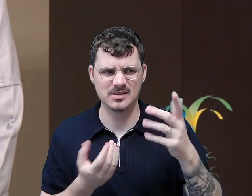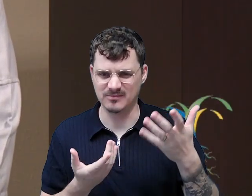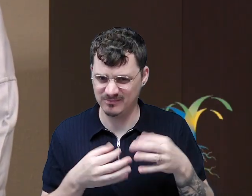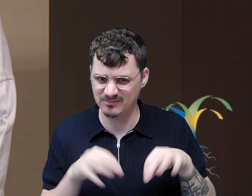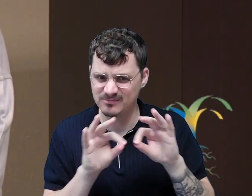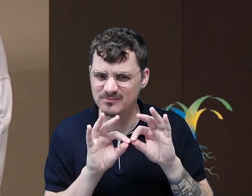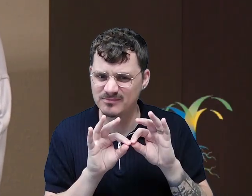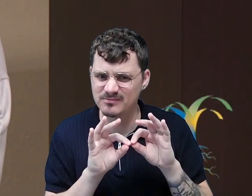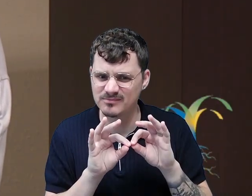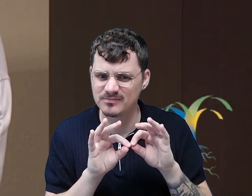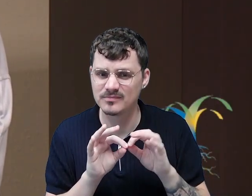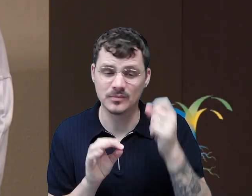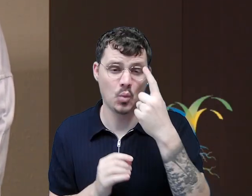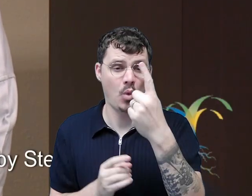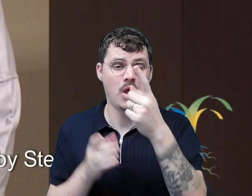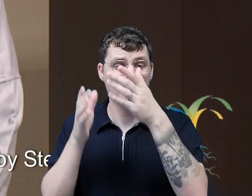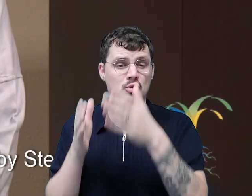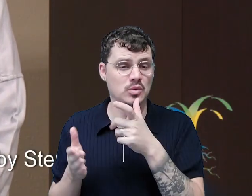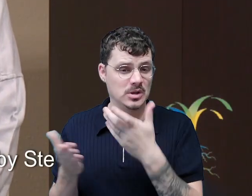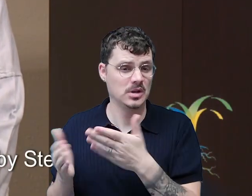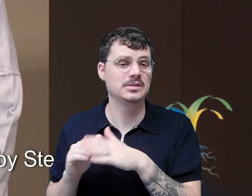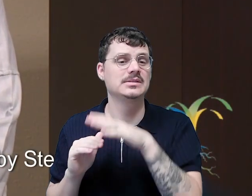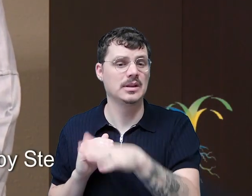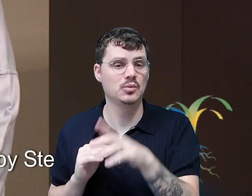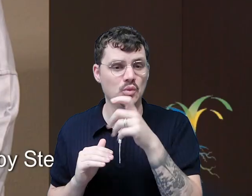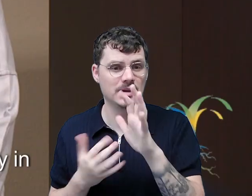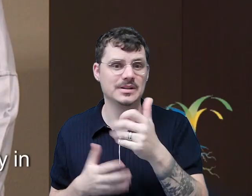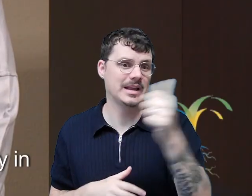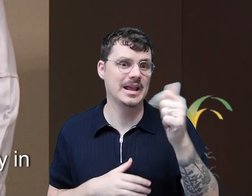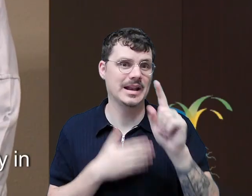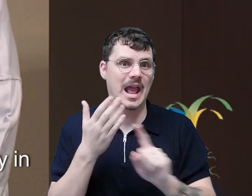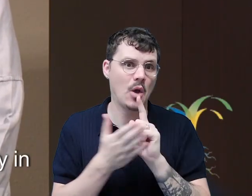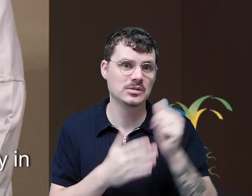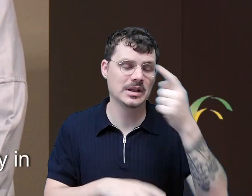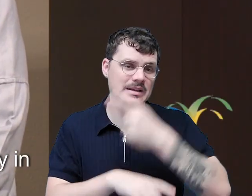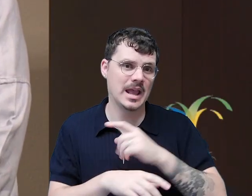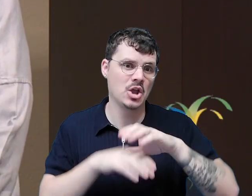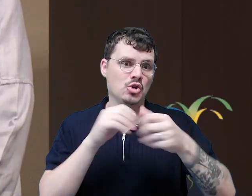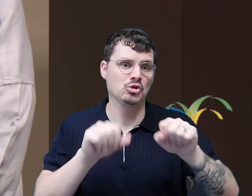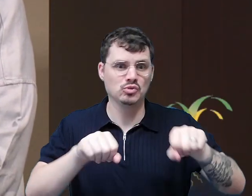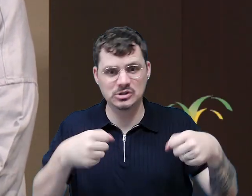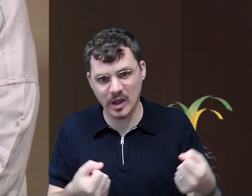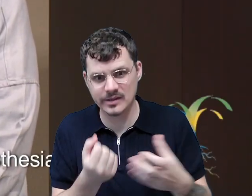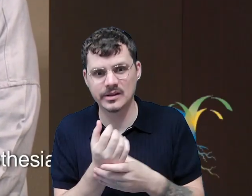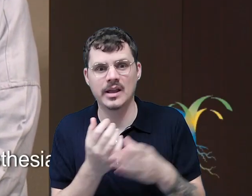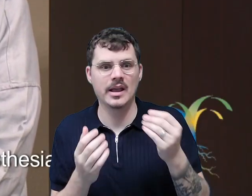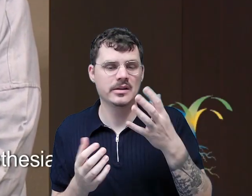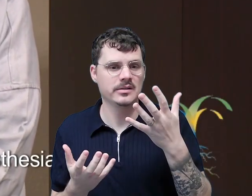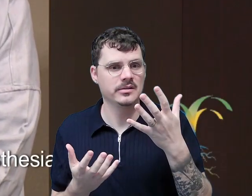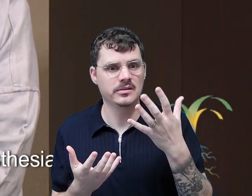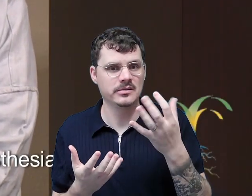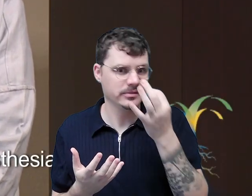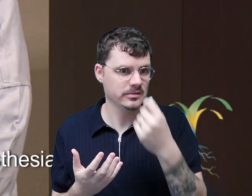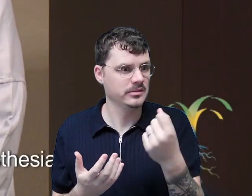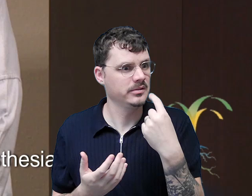system. Does it make a difference? Well, for one of the people served by STEP who is spending 10 hours a day in restraints and